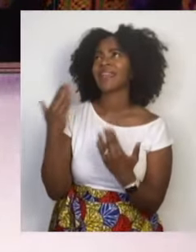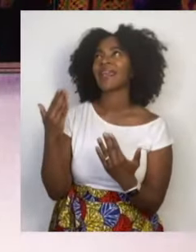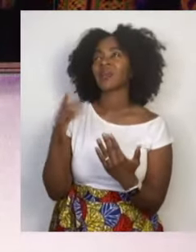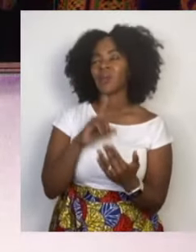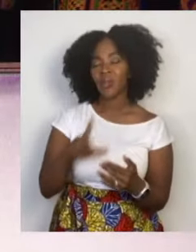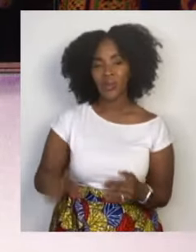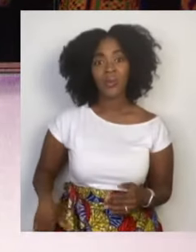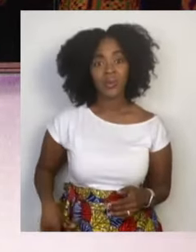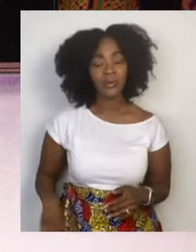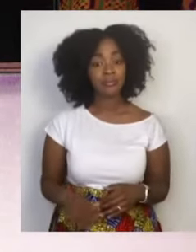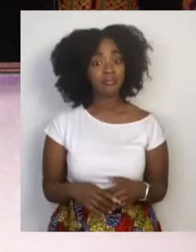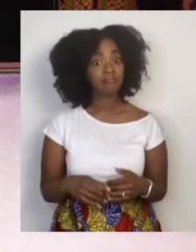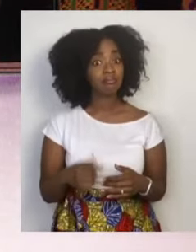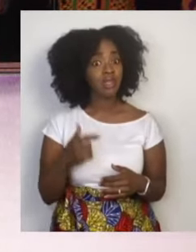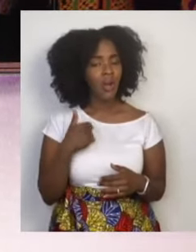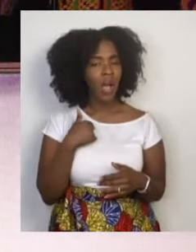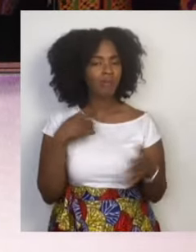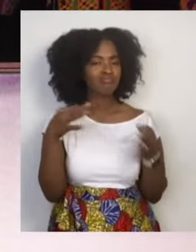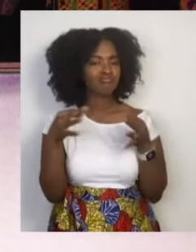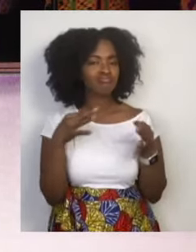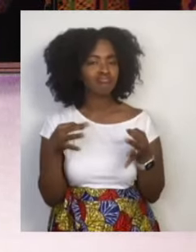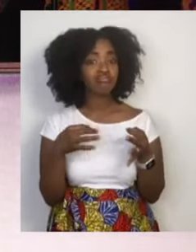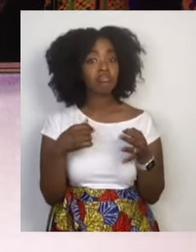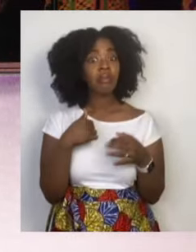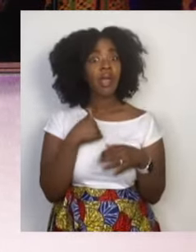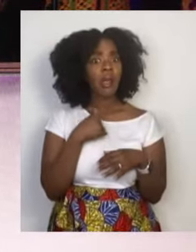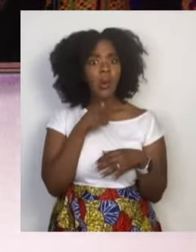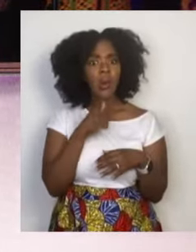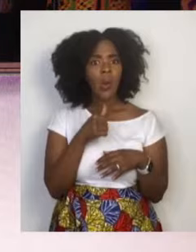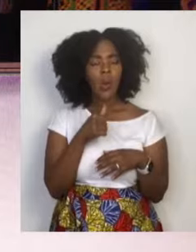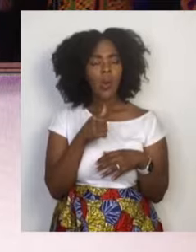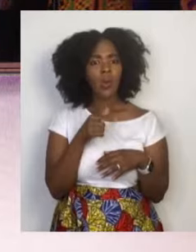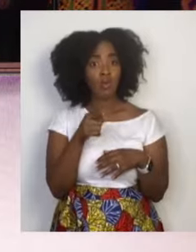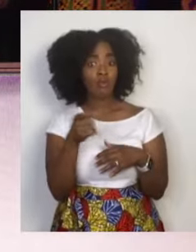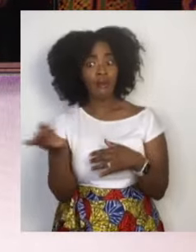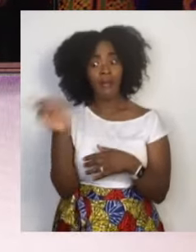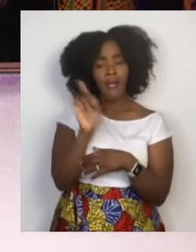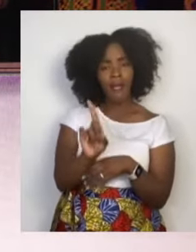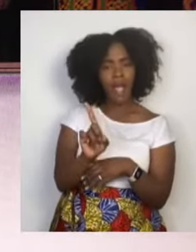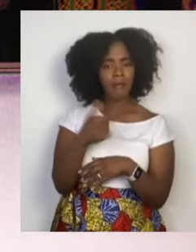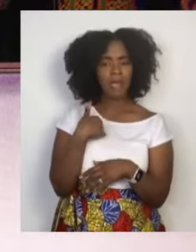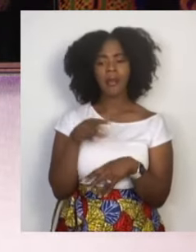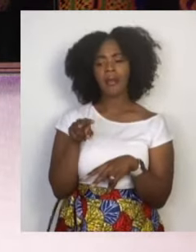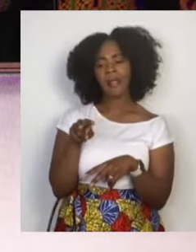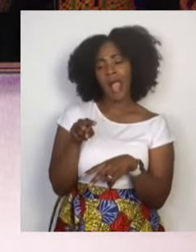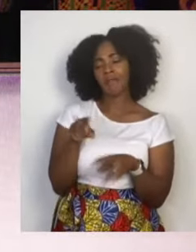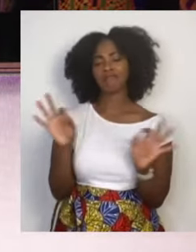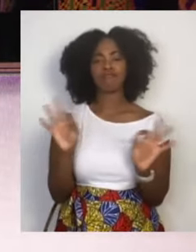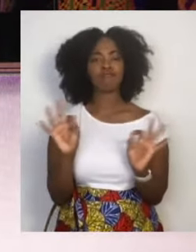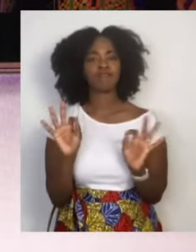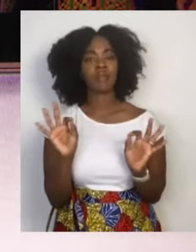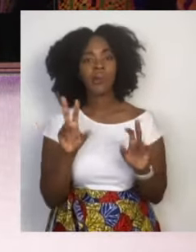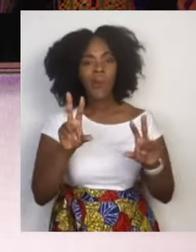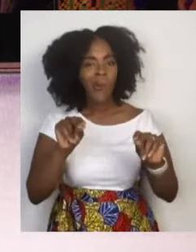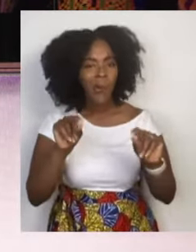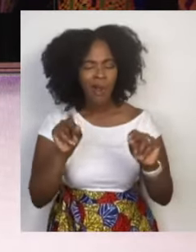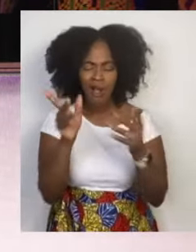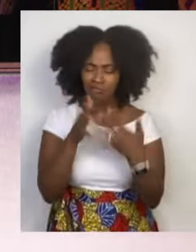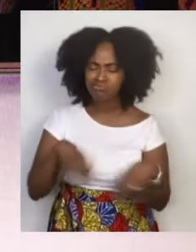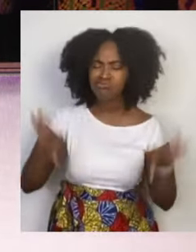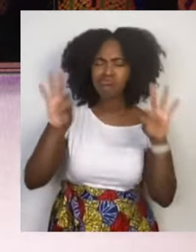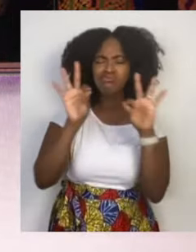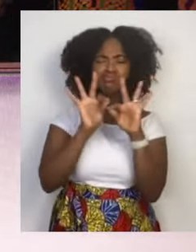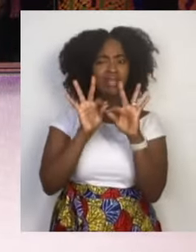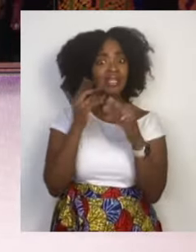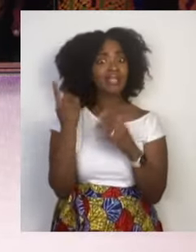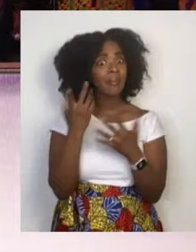take your coming lightly. I never take it lightly when someone wants to join Jackson Revival Center